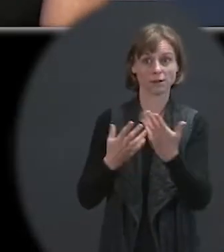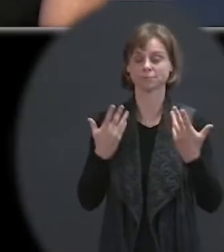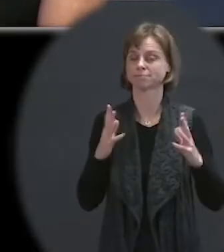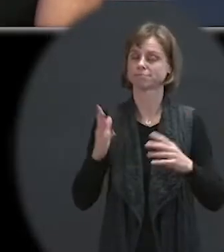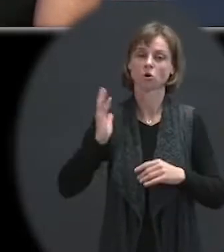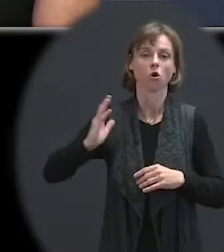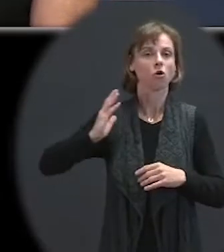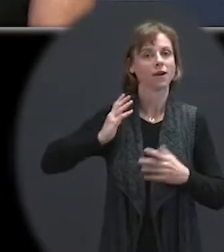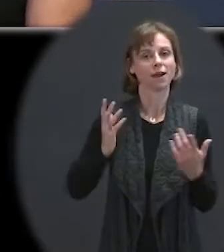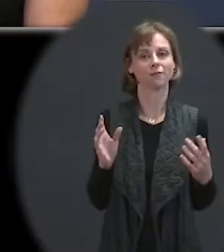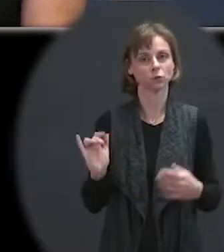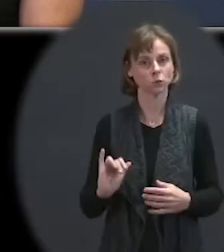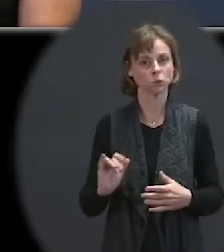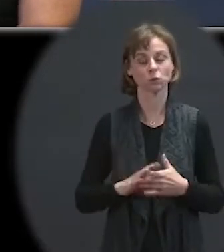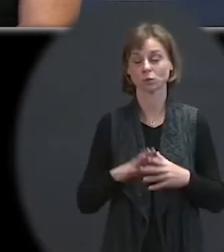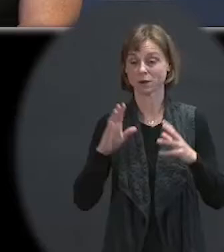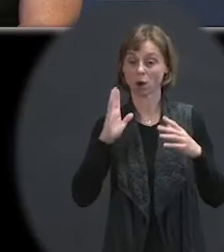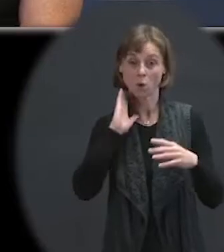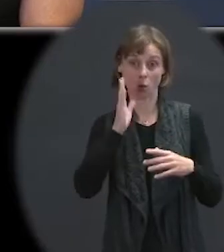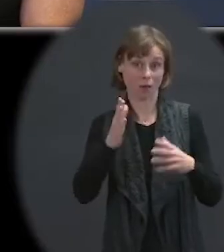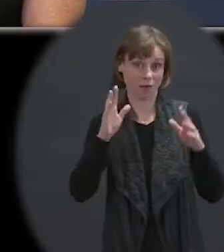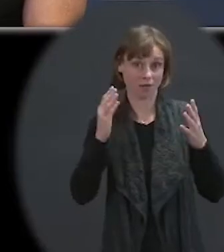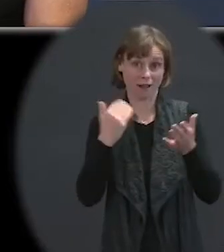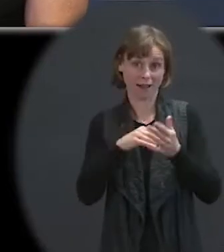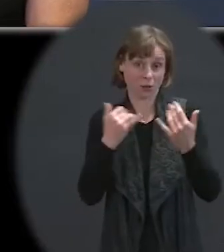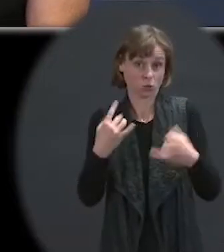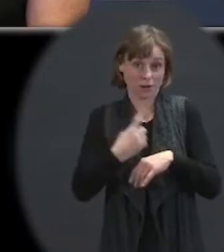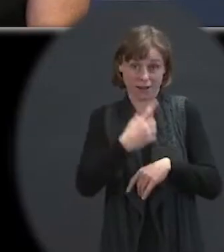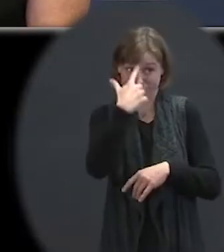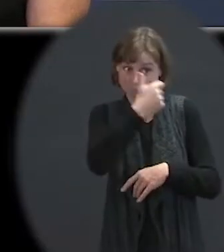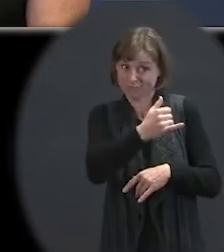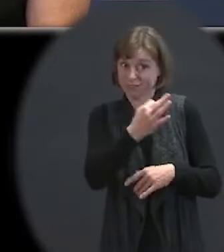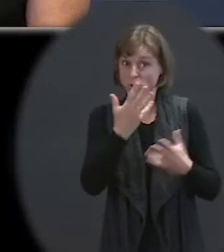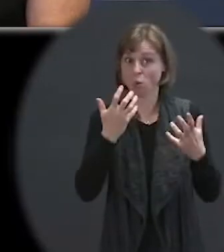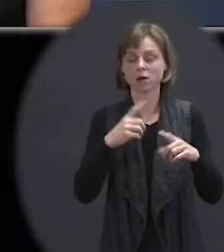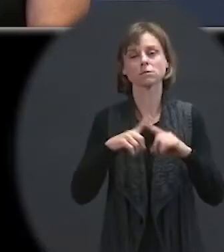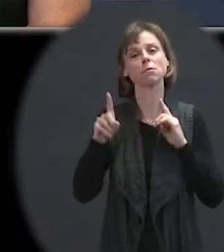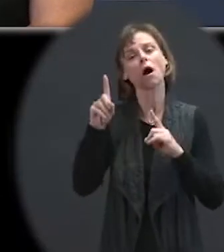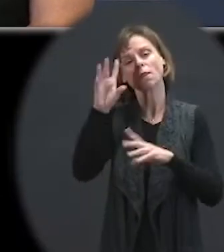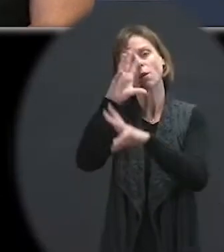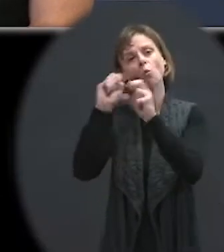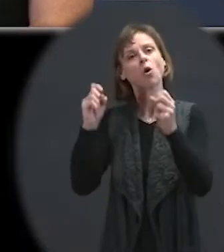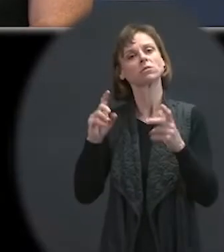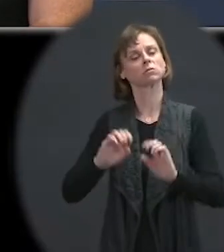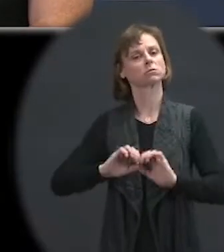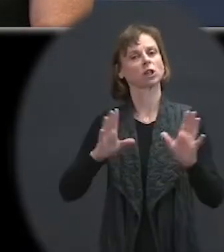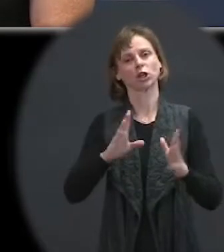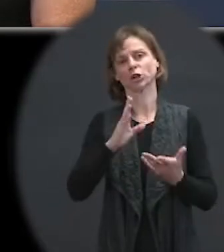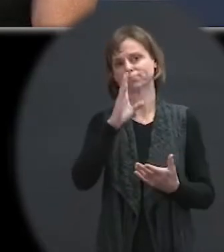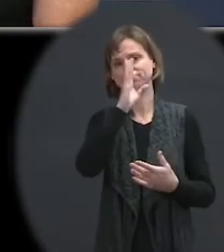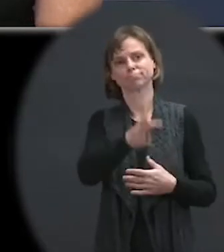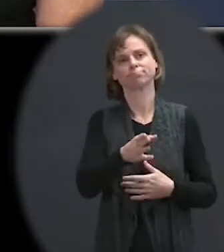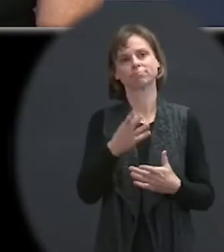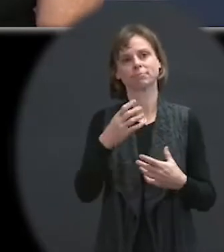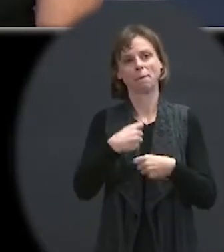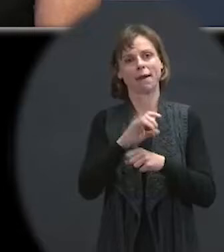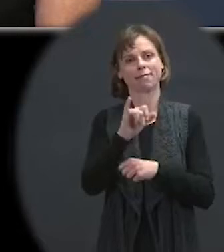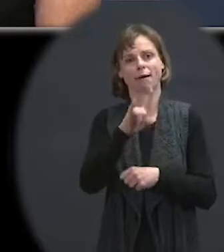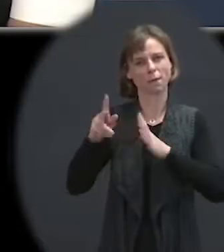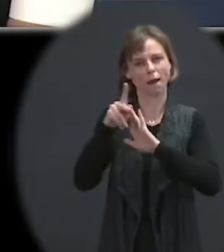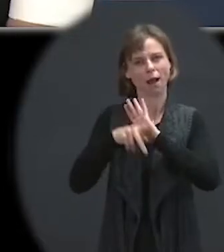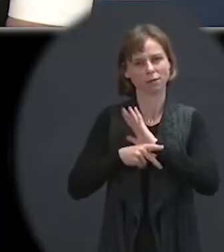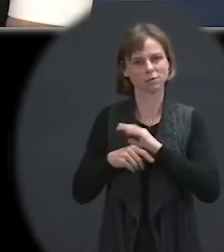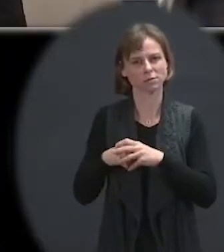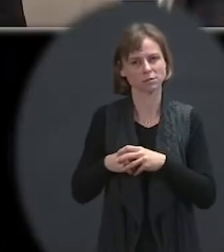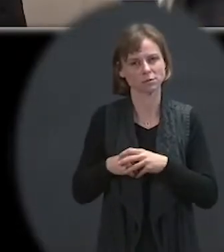welcome to today. But the President made clear that this is a commitment he has made in the past, that it's not in the interest of the United States.